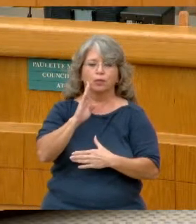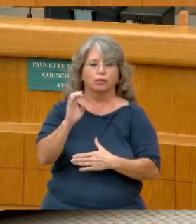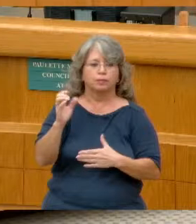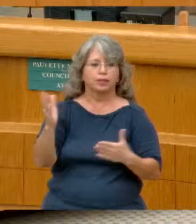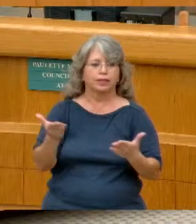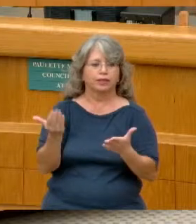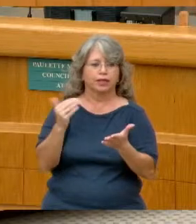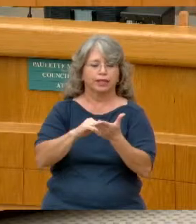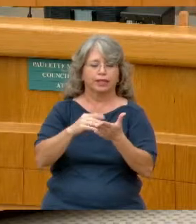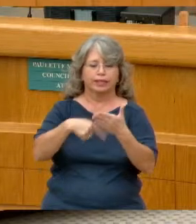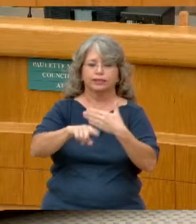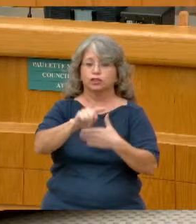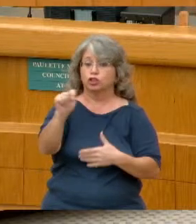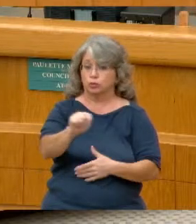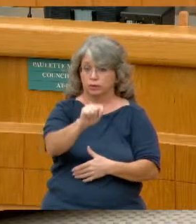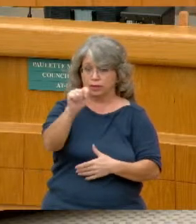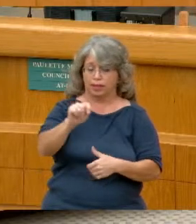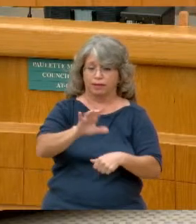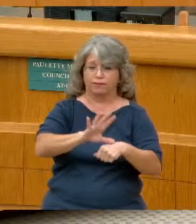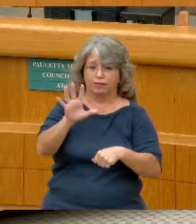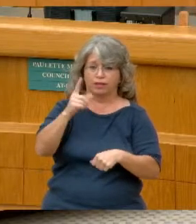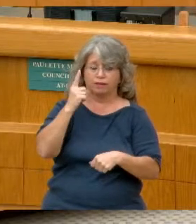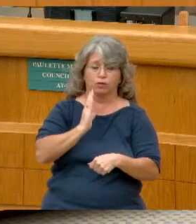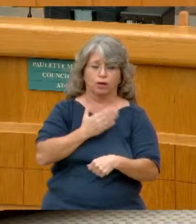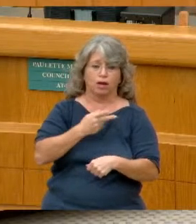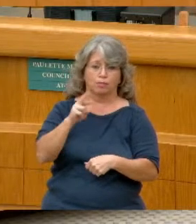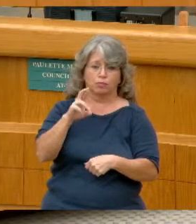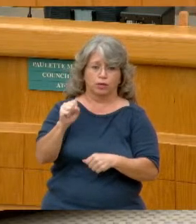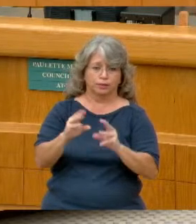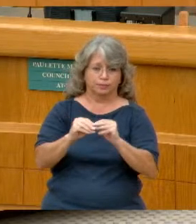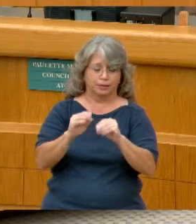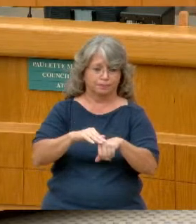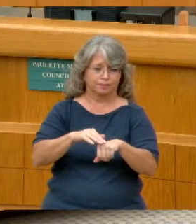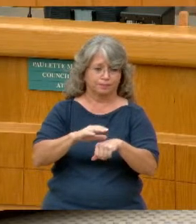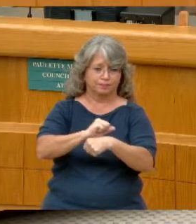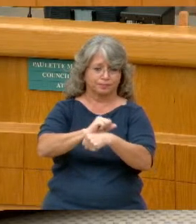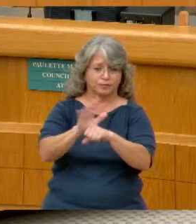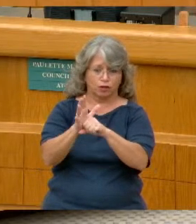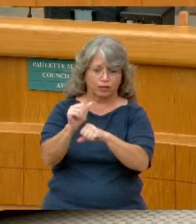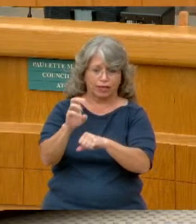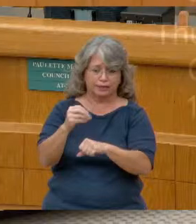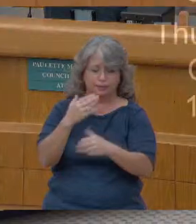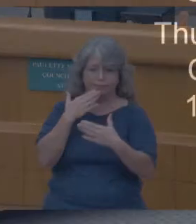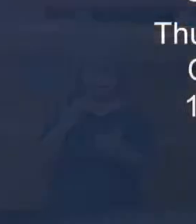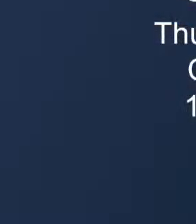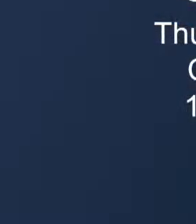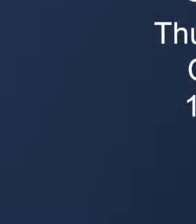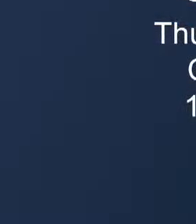Tuesday at 5 o'clock for our press briefing on the COVID cases. Thank you.